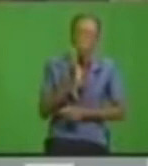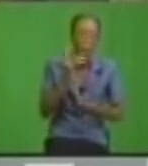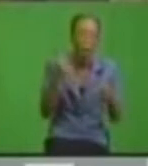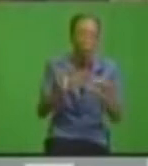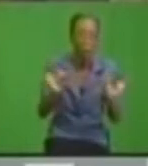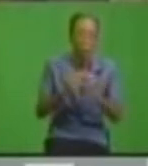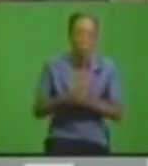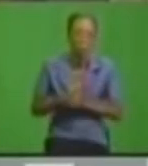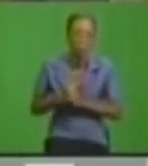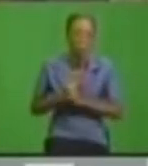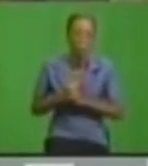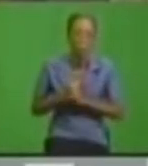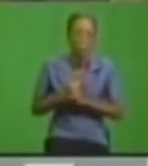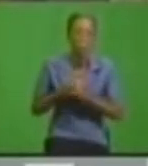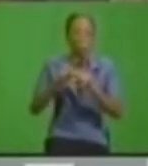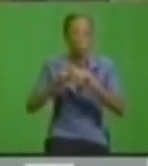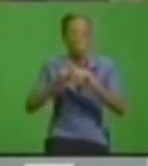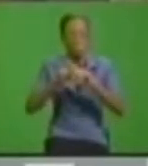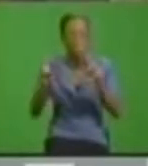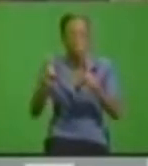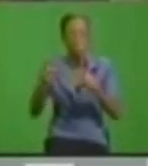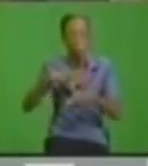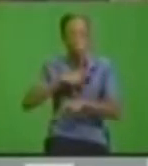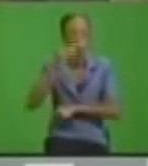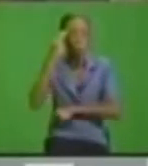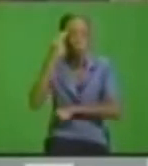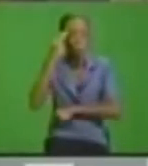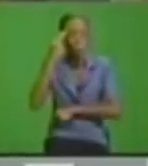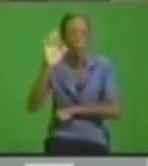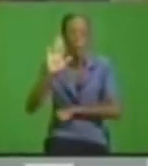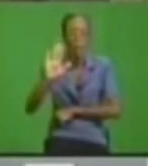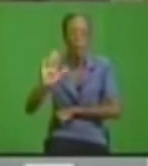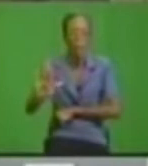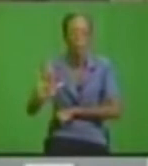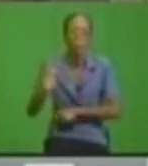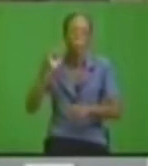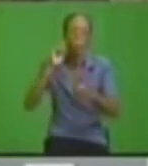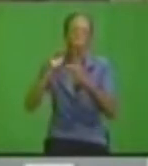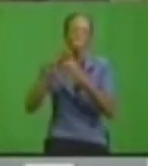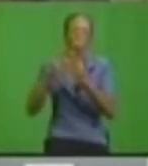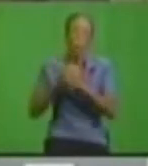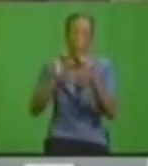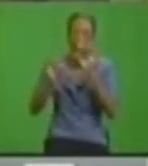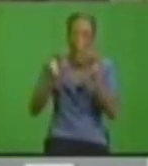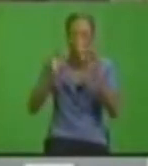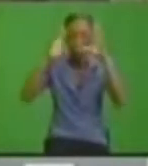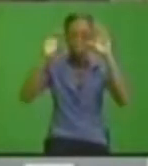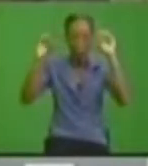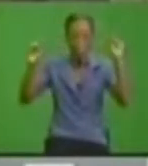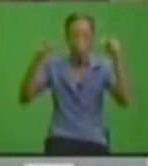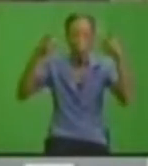it will be indeed, a committed gesture up to his legacy if all the prime ministers and the presidents of this